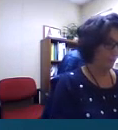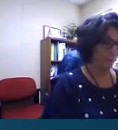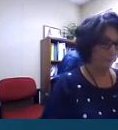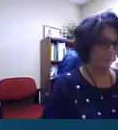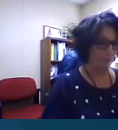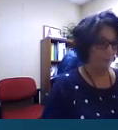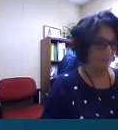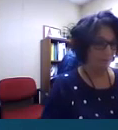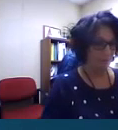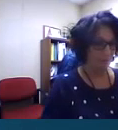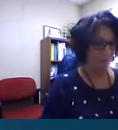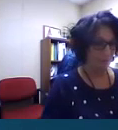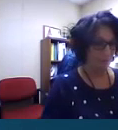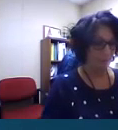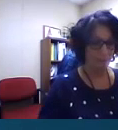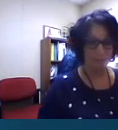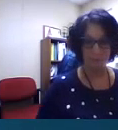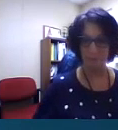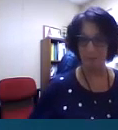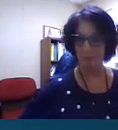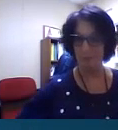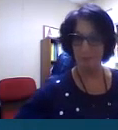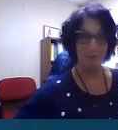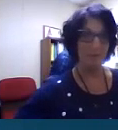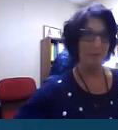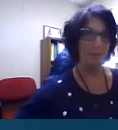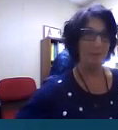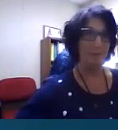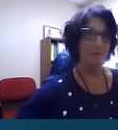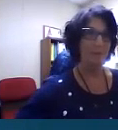come through again. So,